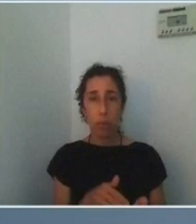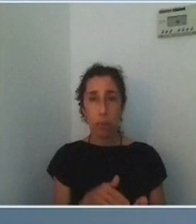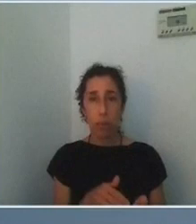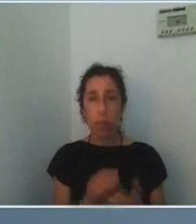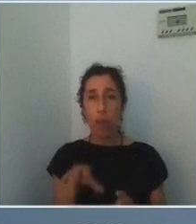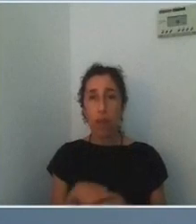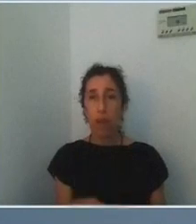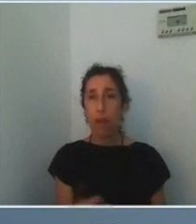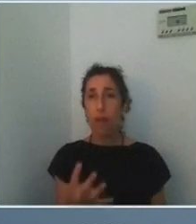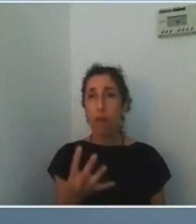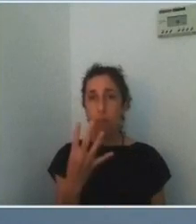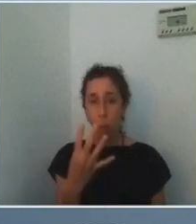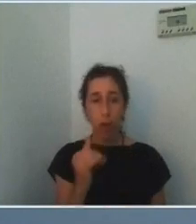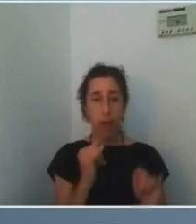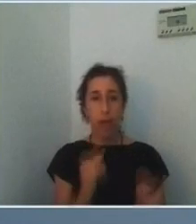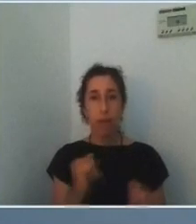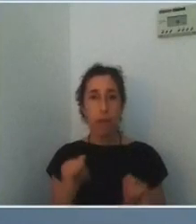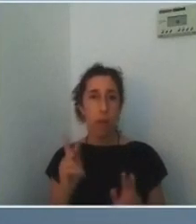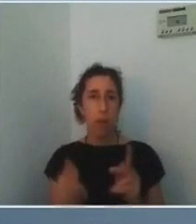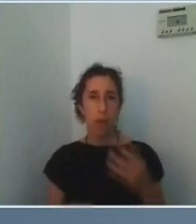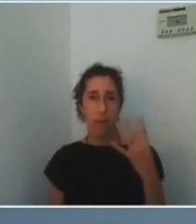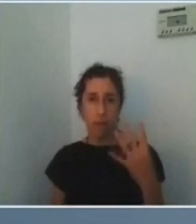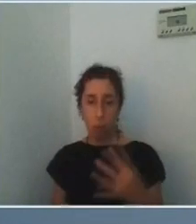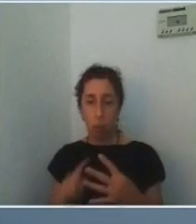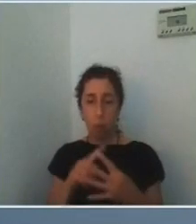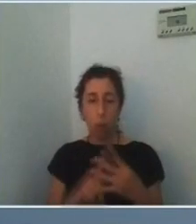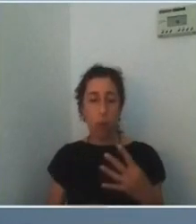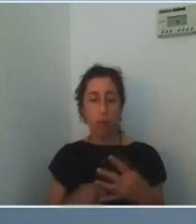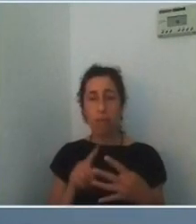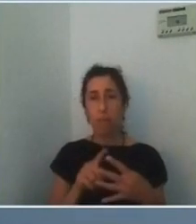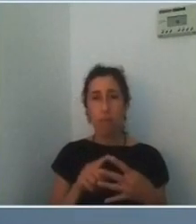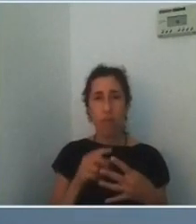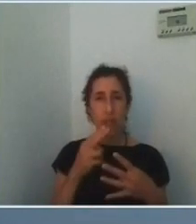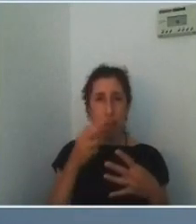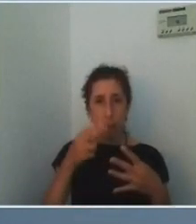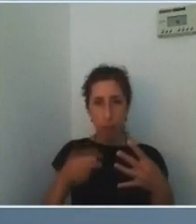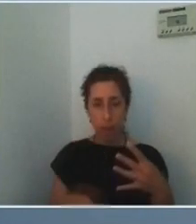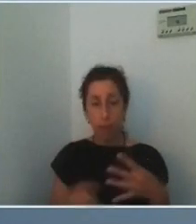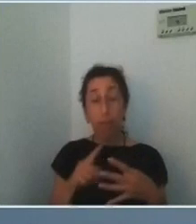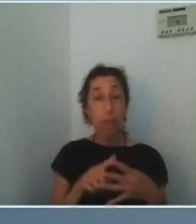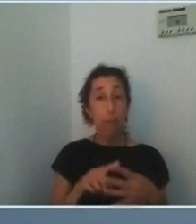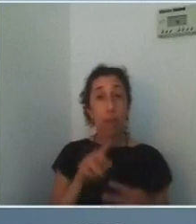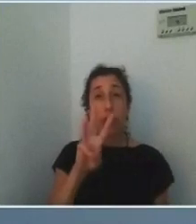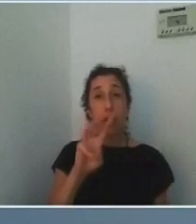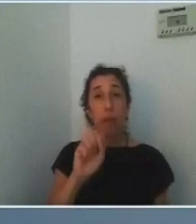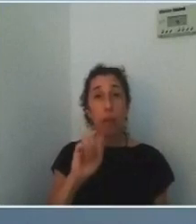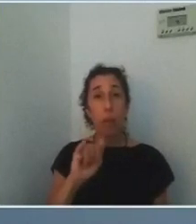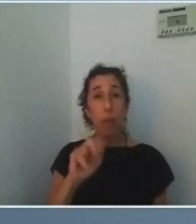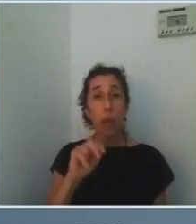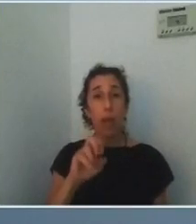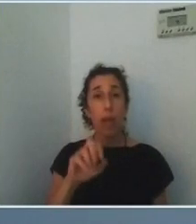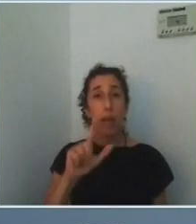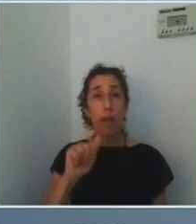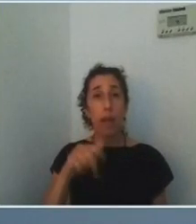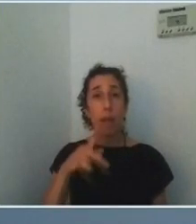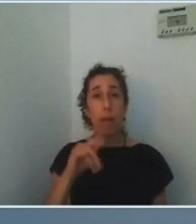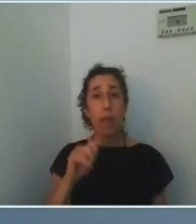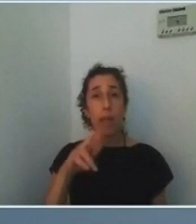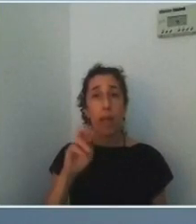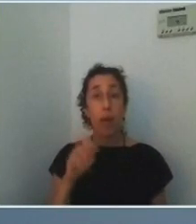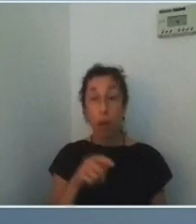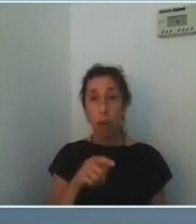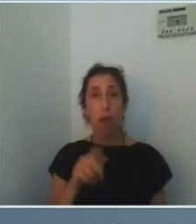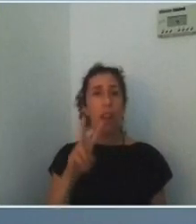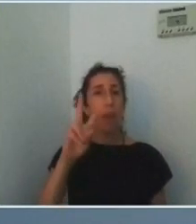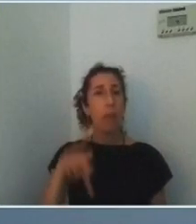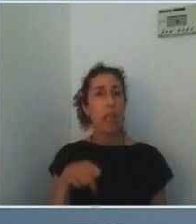One, the first individual, longtime Executive Vice President Wayne LaPierre, who has been the face